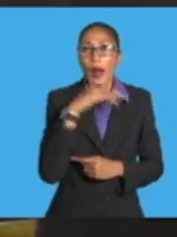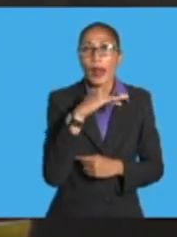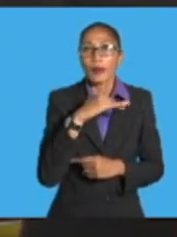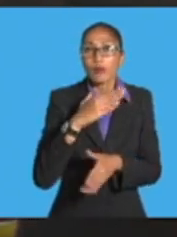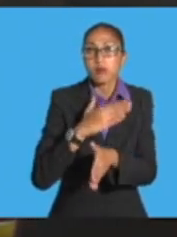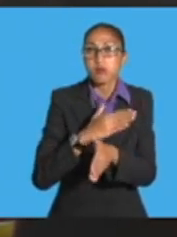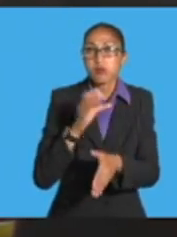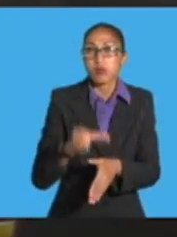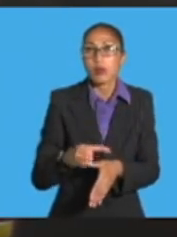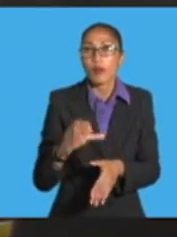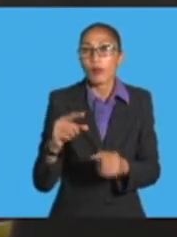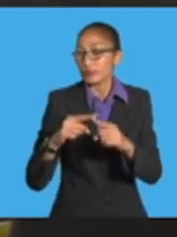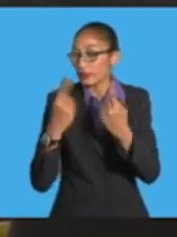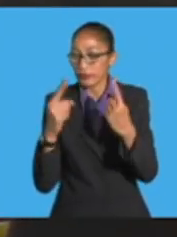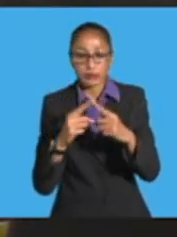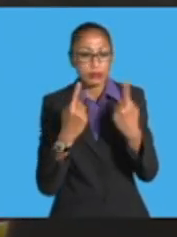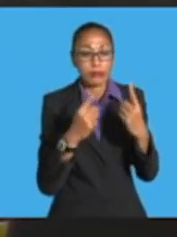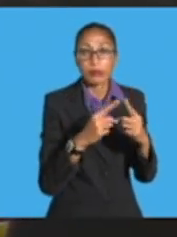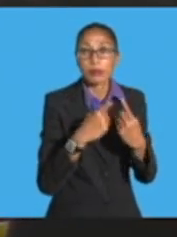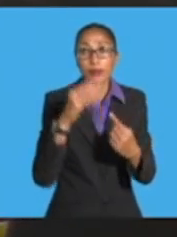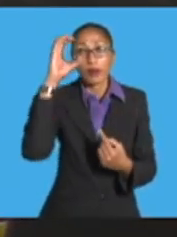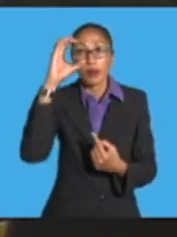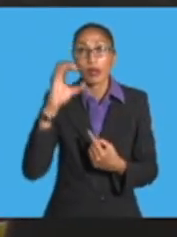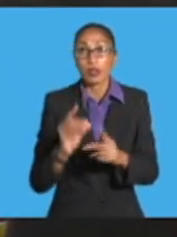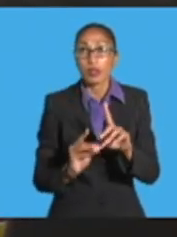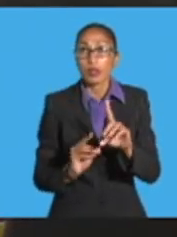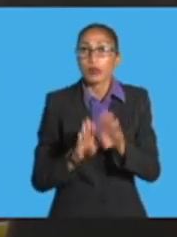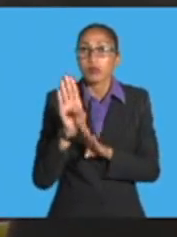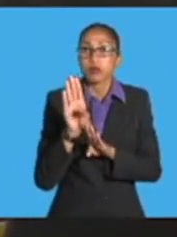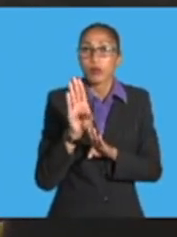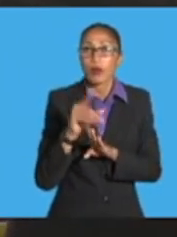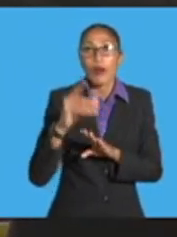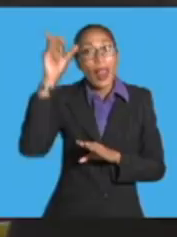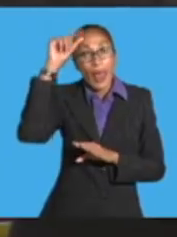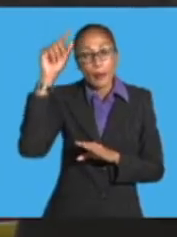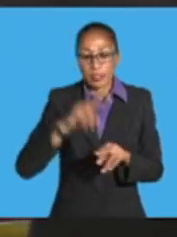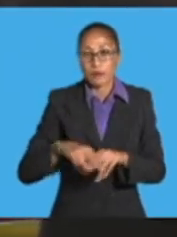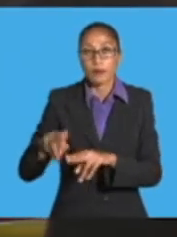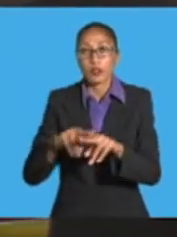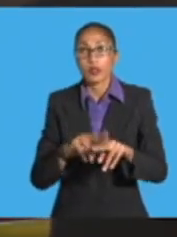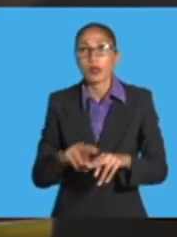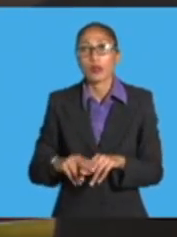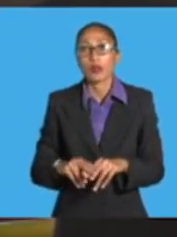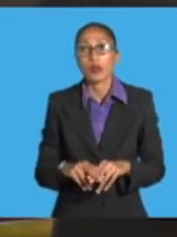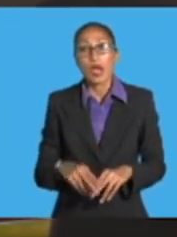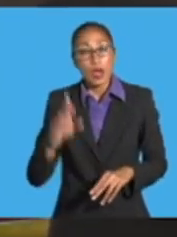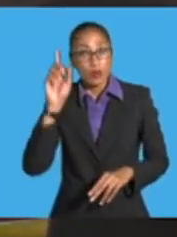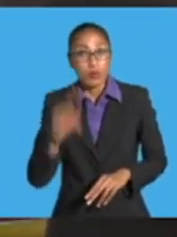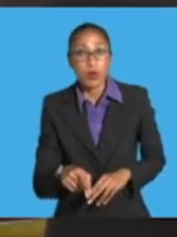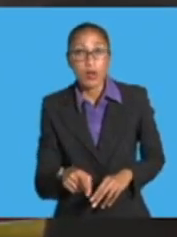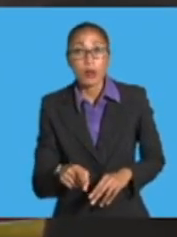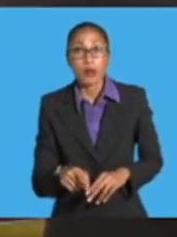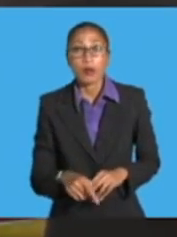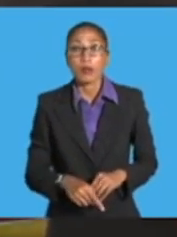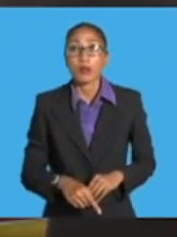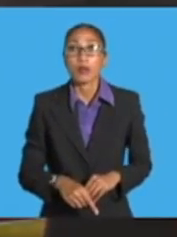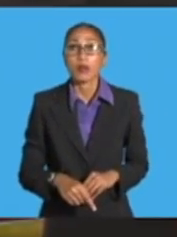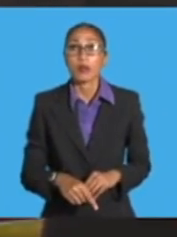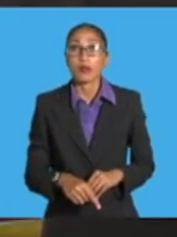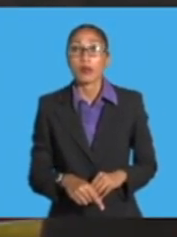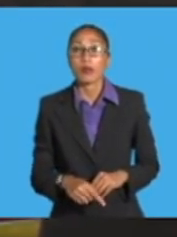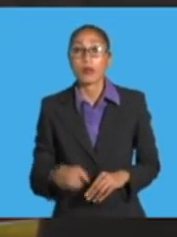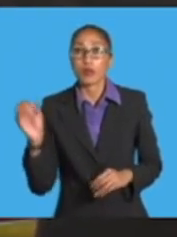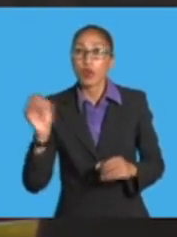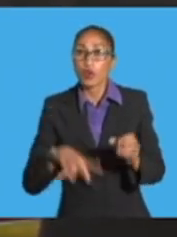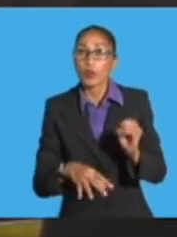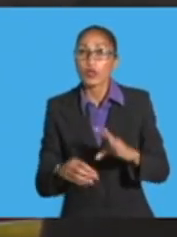colleagues from 15 countries to develop a plan of action for libraries in the Pacific, and in doing so to demonstrate the important